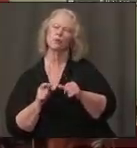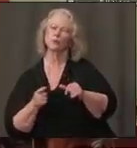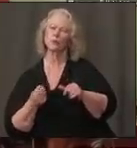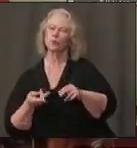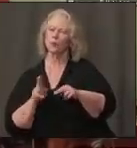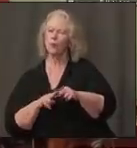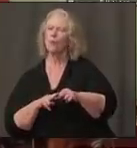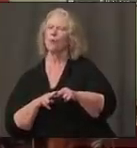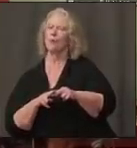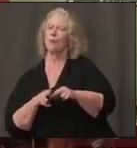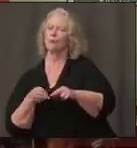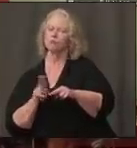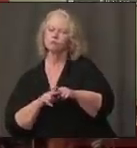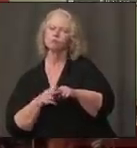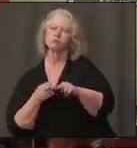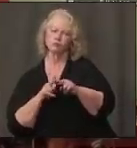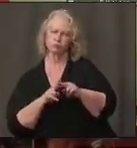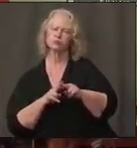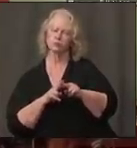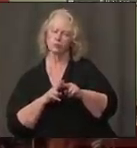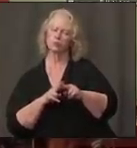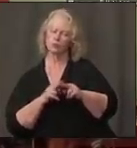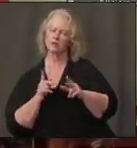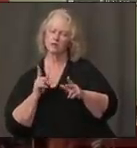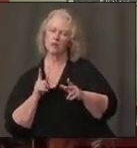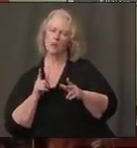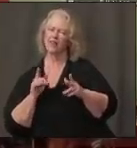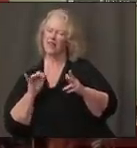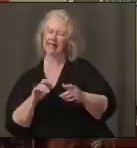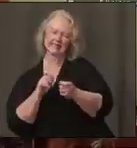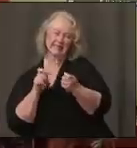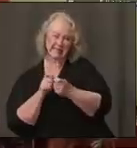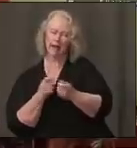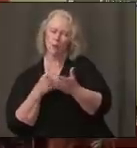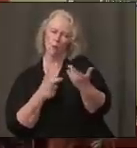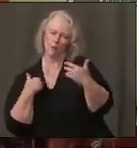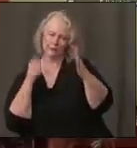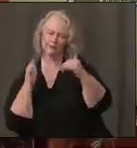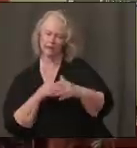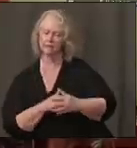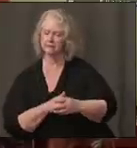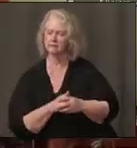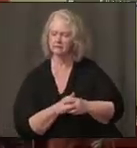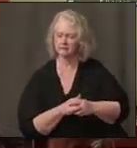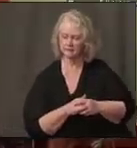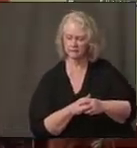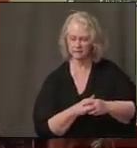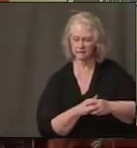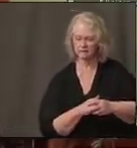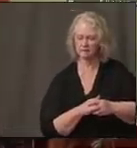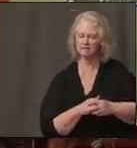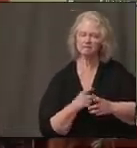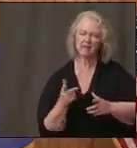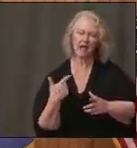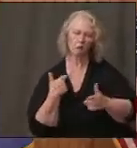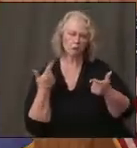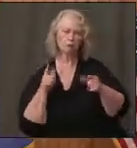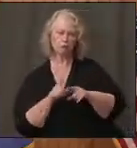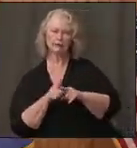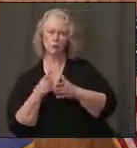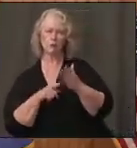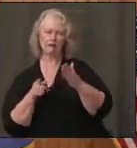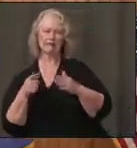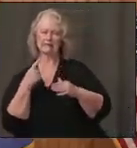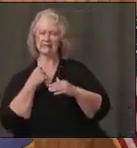and positive capacity. That's exactly the place you want to be. Yeah, I mean, I would just build on what Zeke said. I think it's exactly